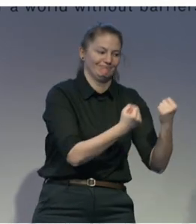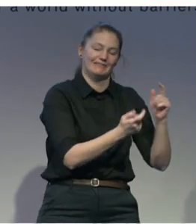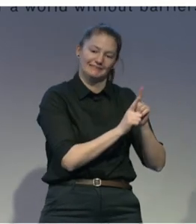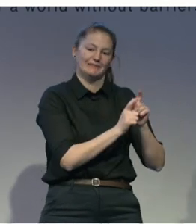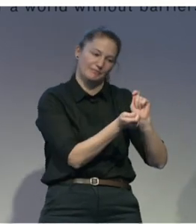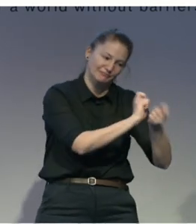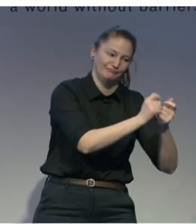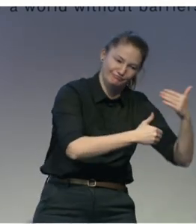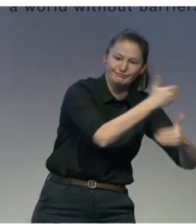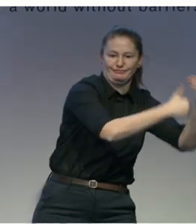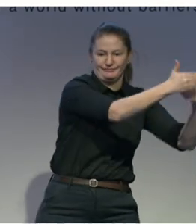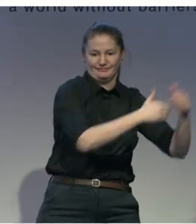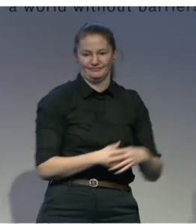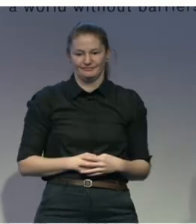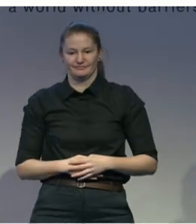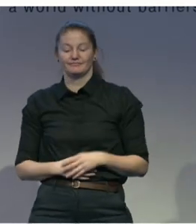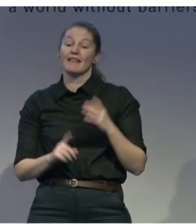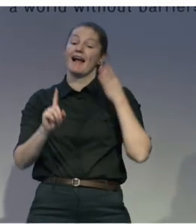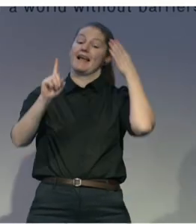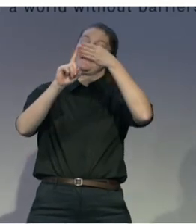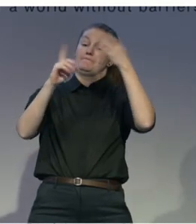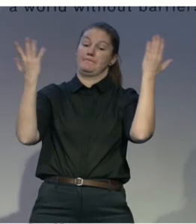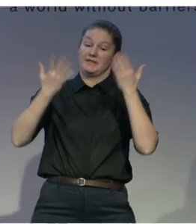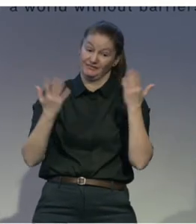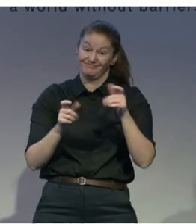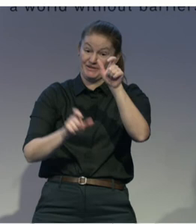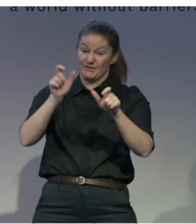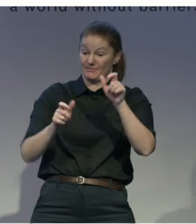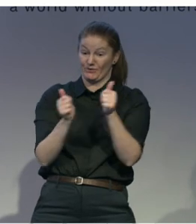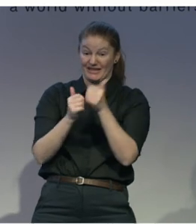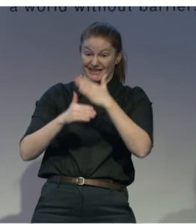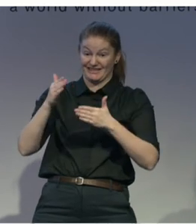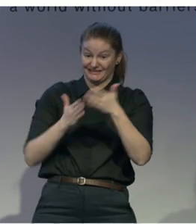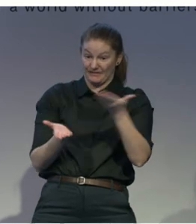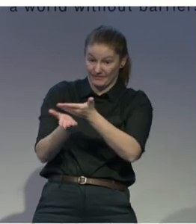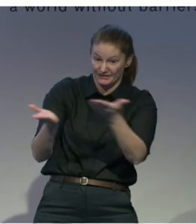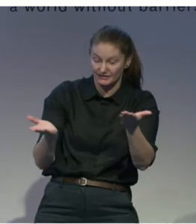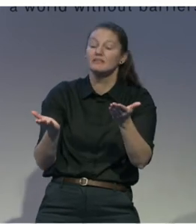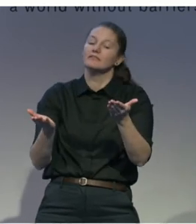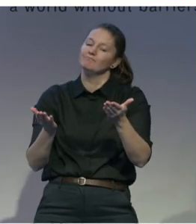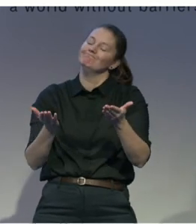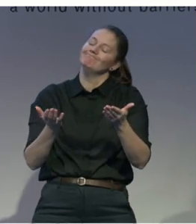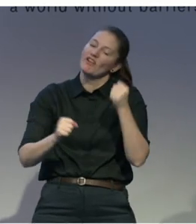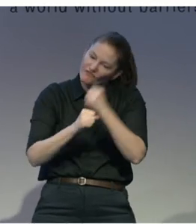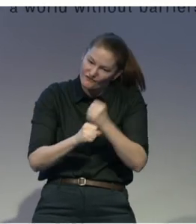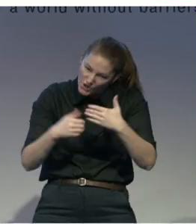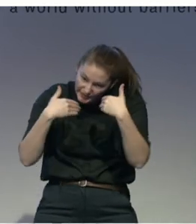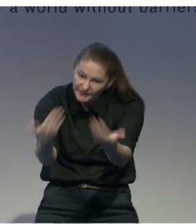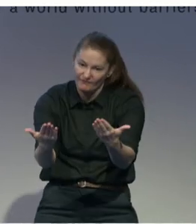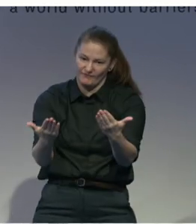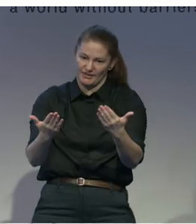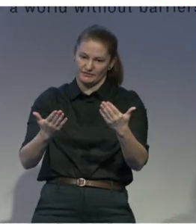with disabilities, and we require less than 30,000 euros per year